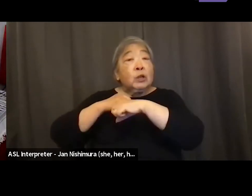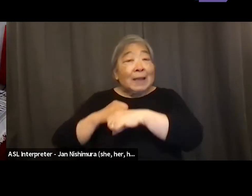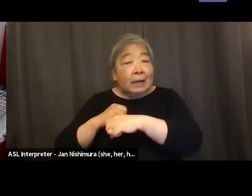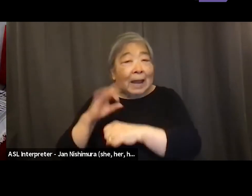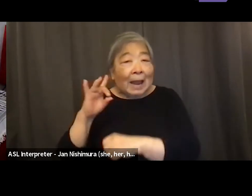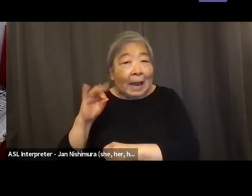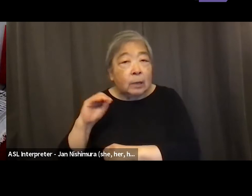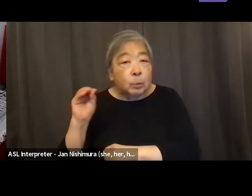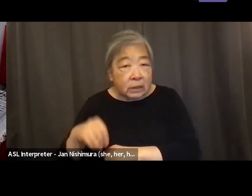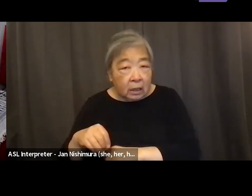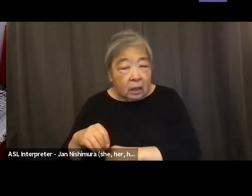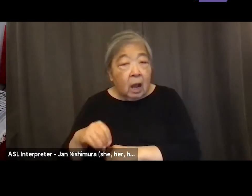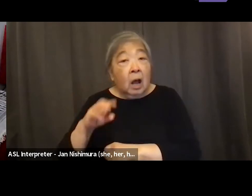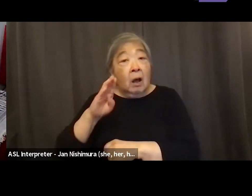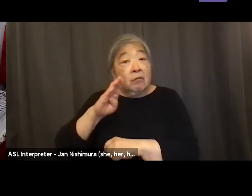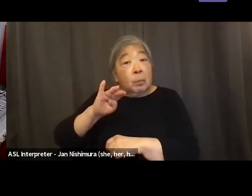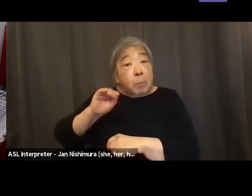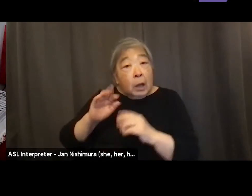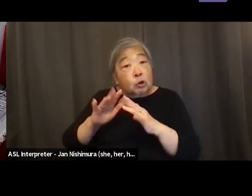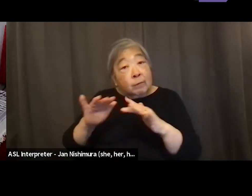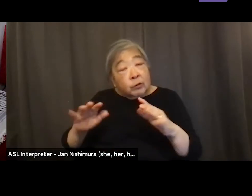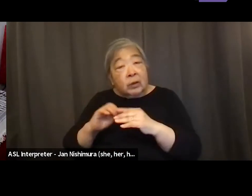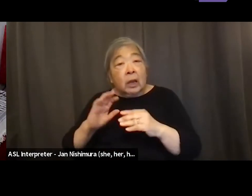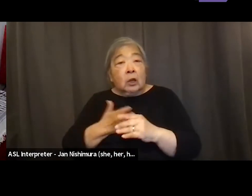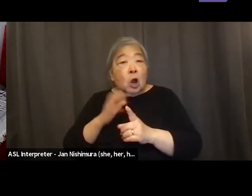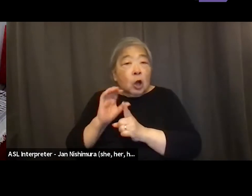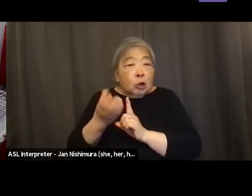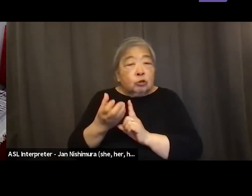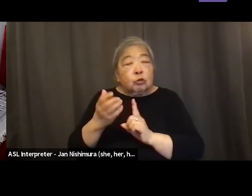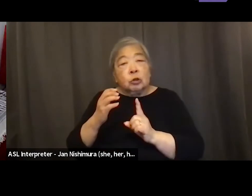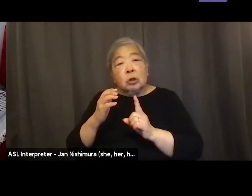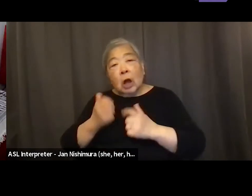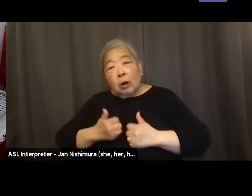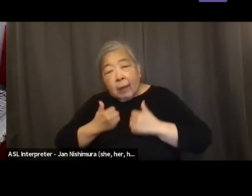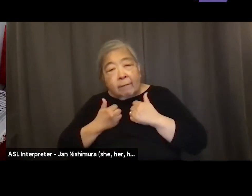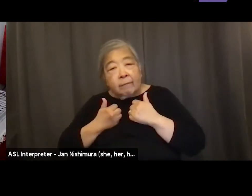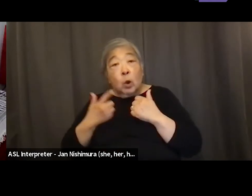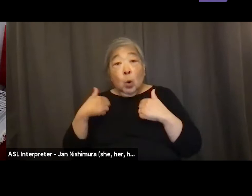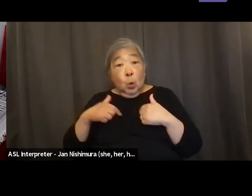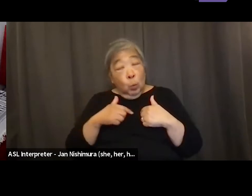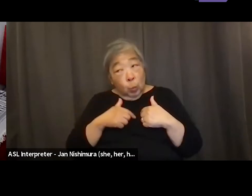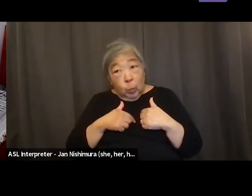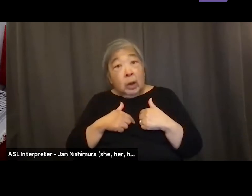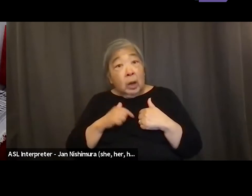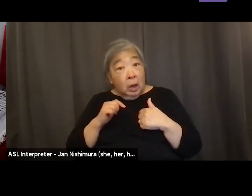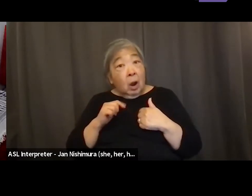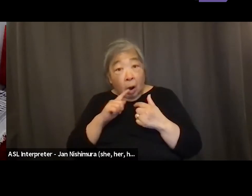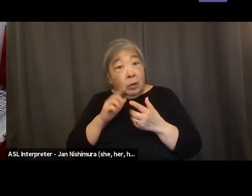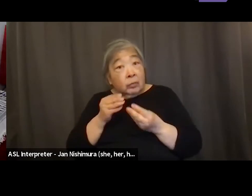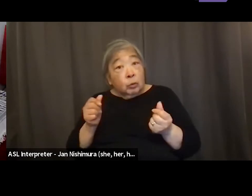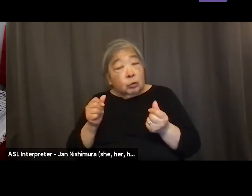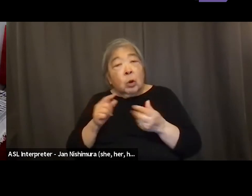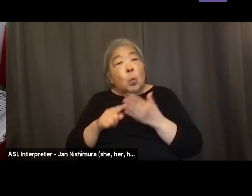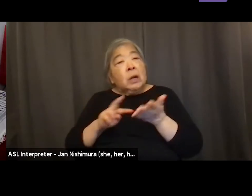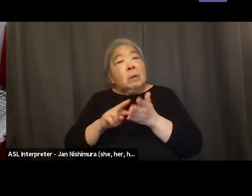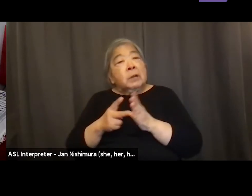biodiversity. In our lifeways, in our practices, in our cultural obligations, we are the solution, quite literally, to what it means